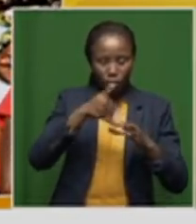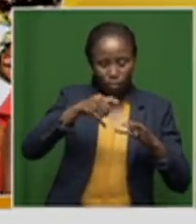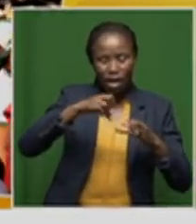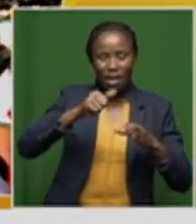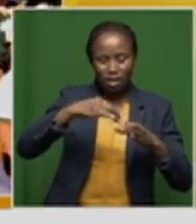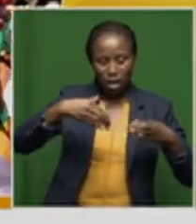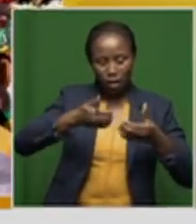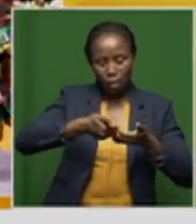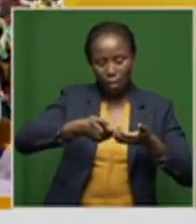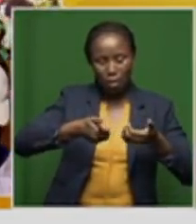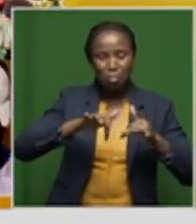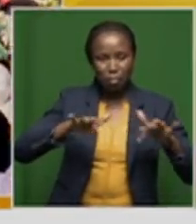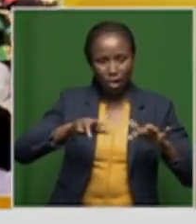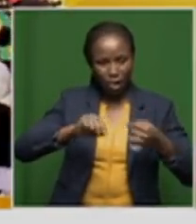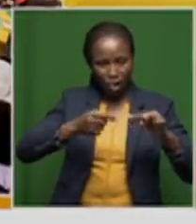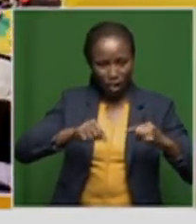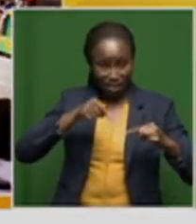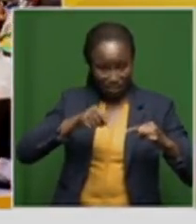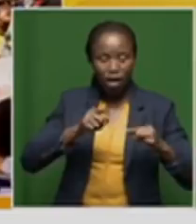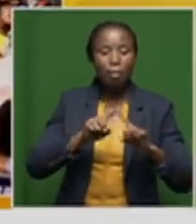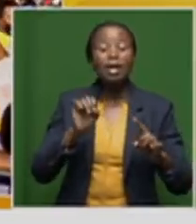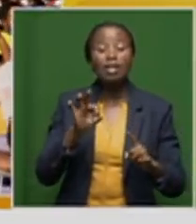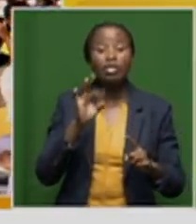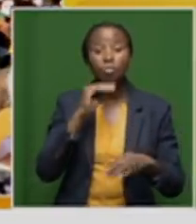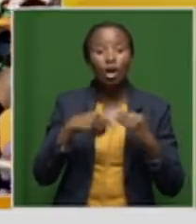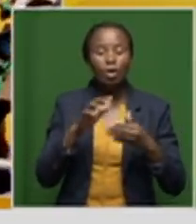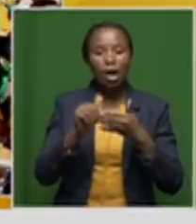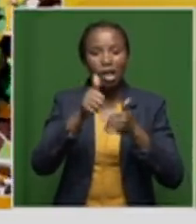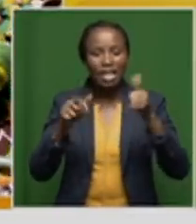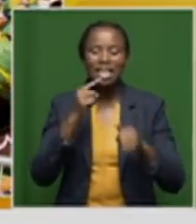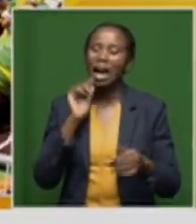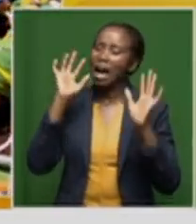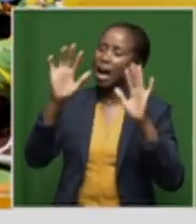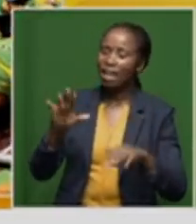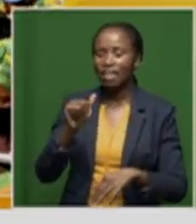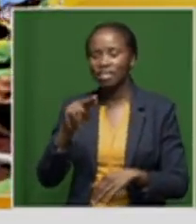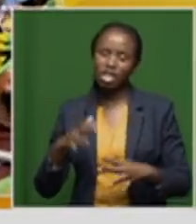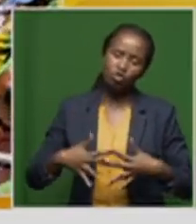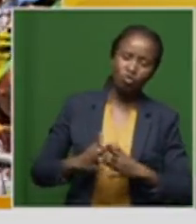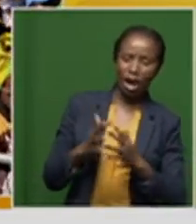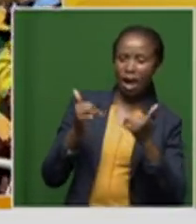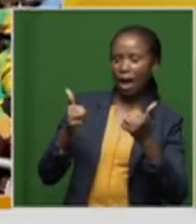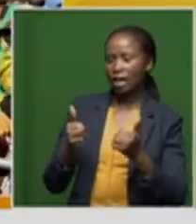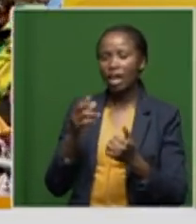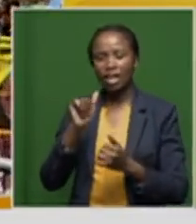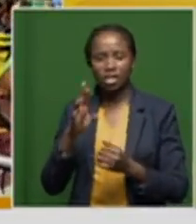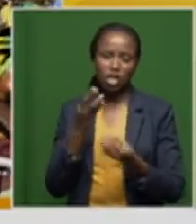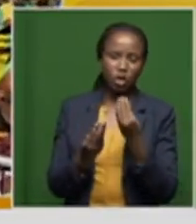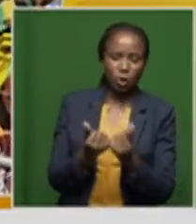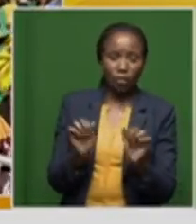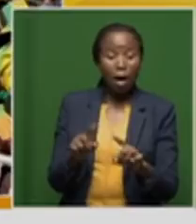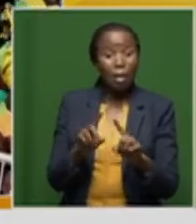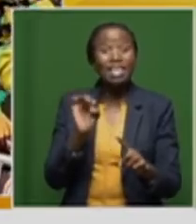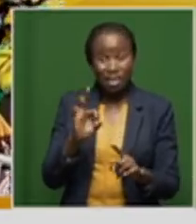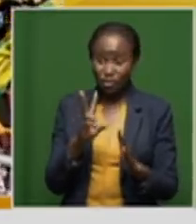ANC in this particular province. But if you speak to the leaders, they will tell you that the ANC is uniting, the ANC is renewing itself. But if you go deep